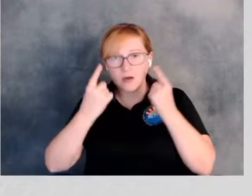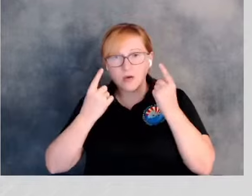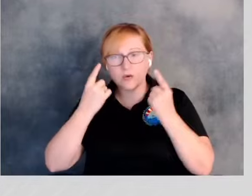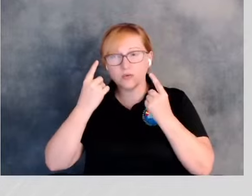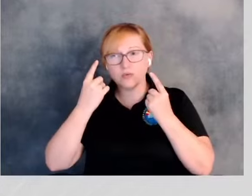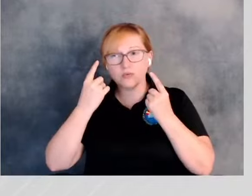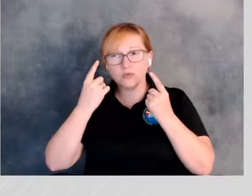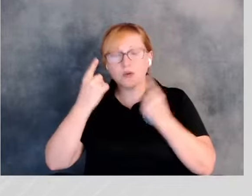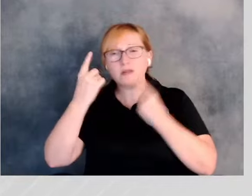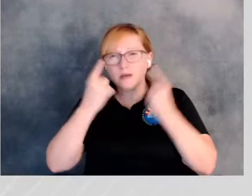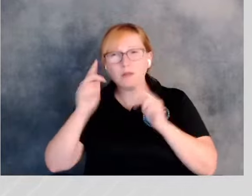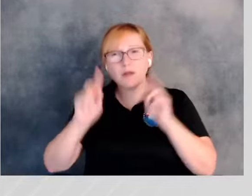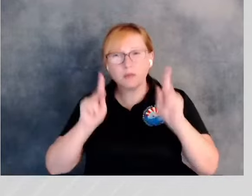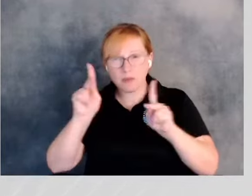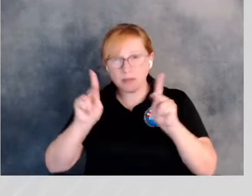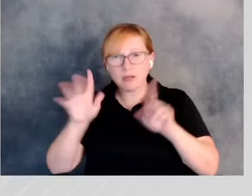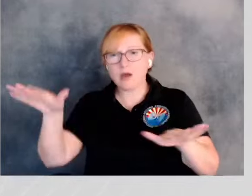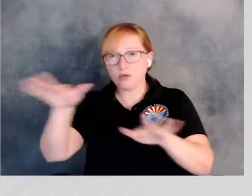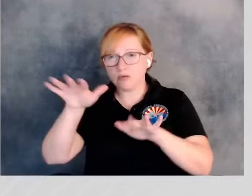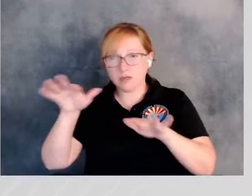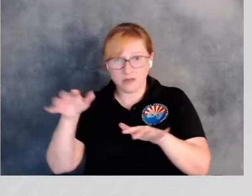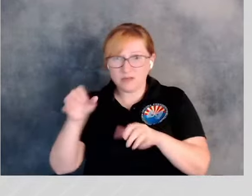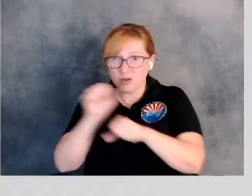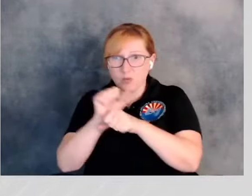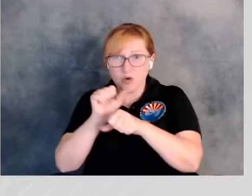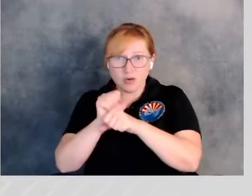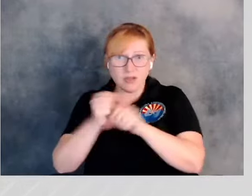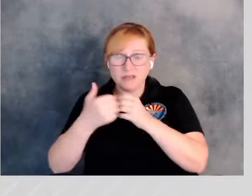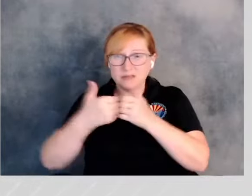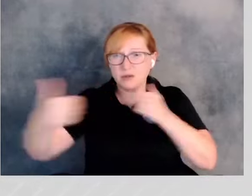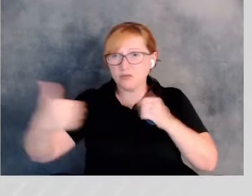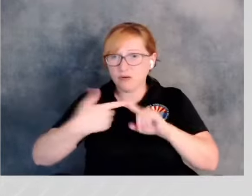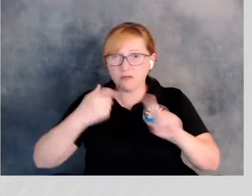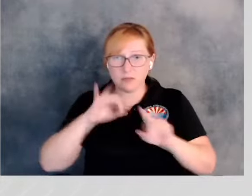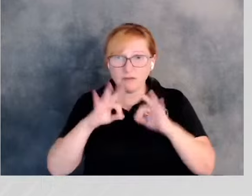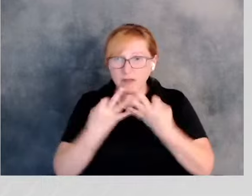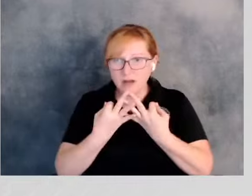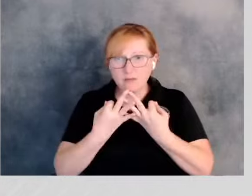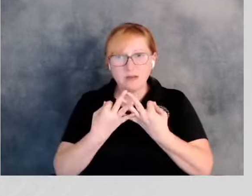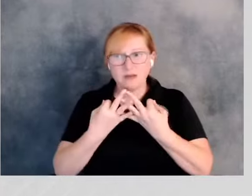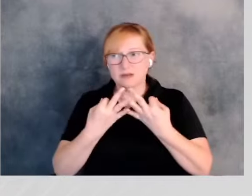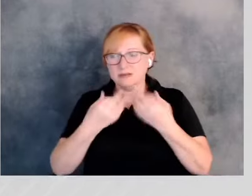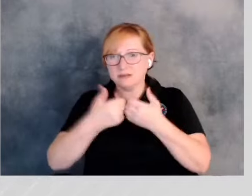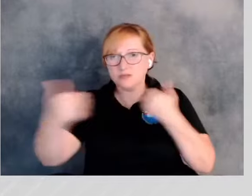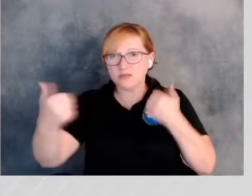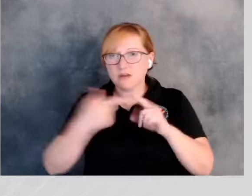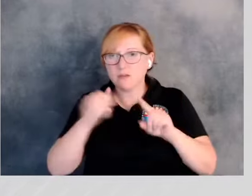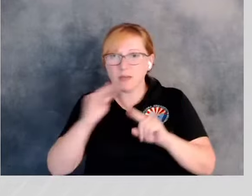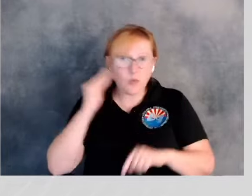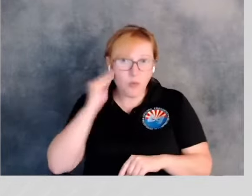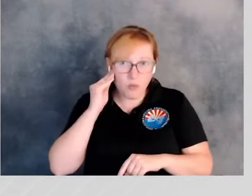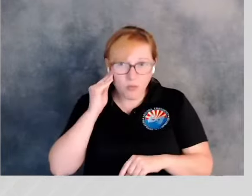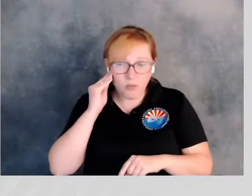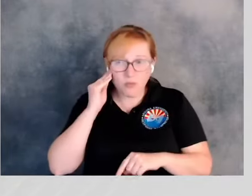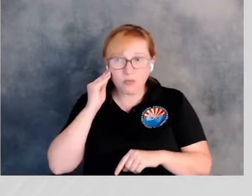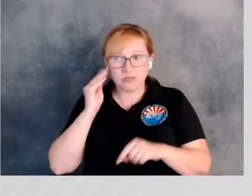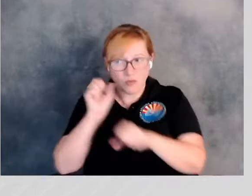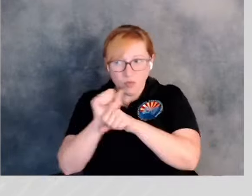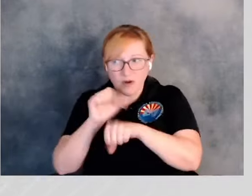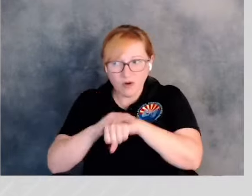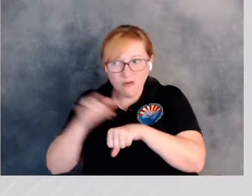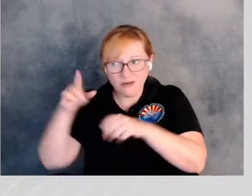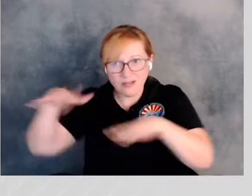the people that are out there away from their families and their home lives working on this for you, and give them a little more space and time to get that